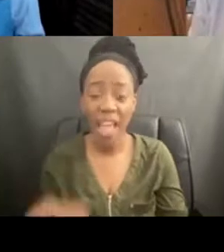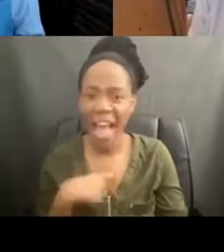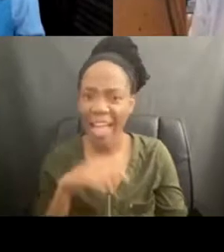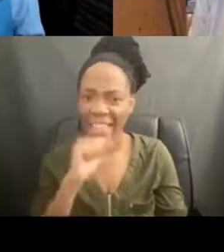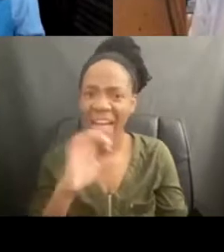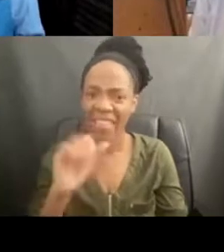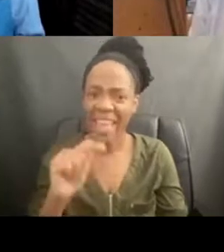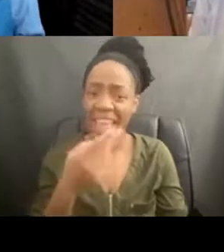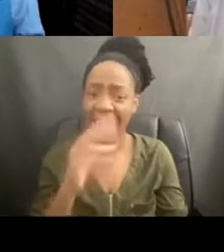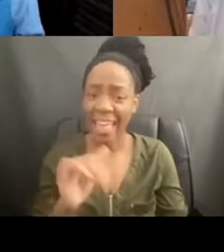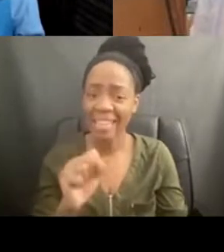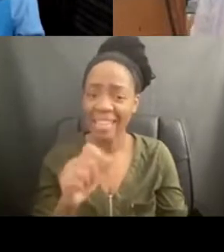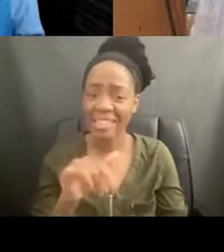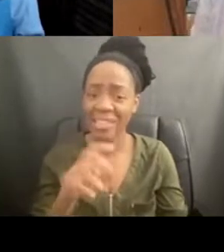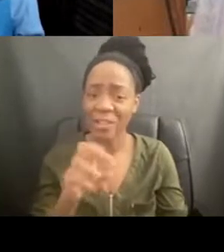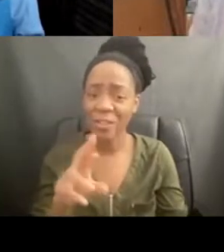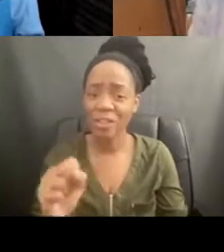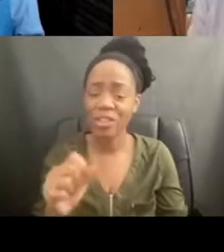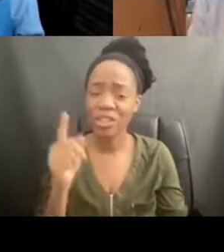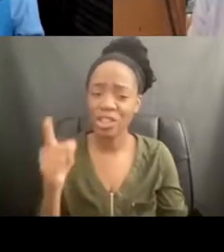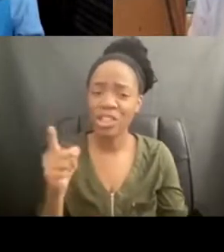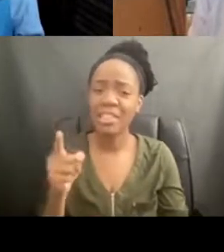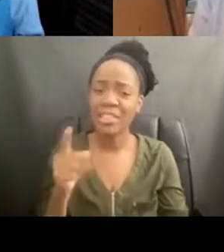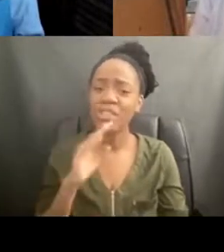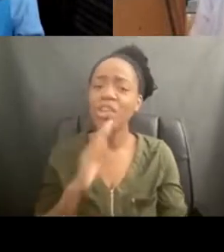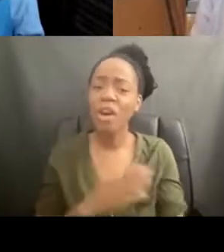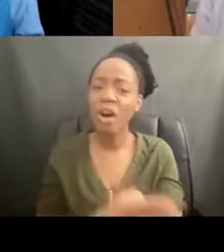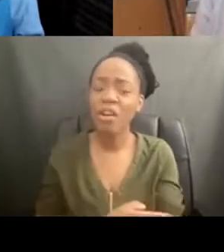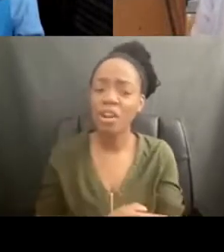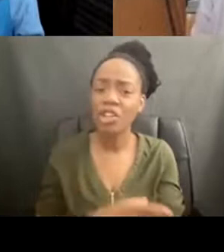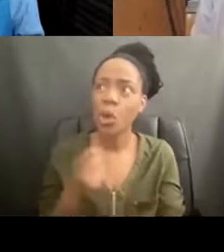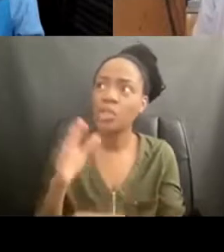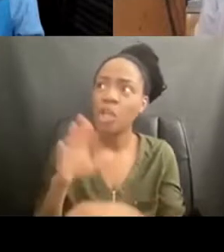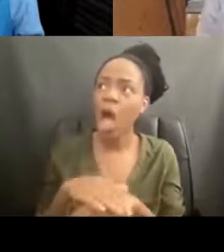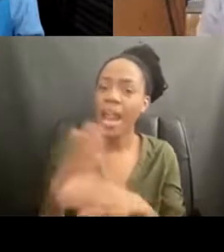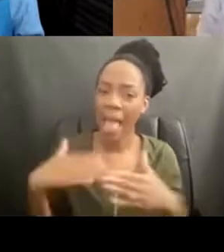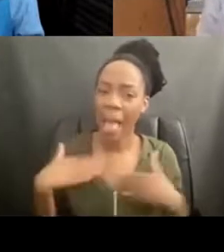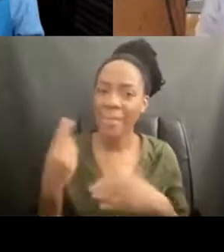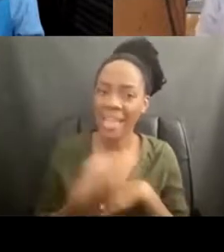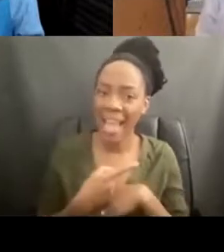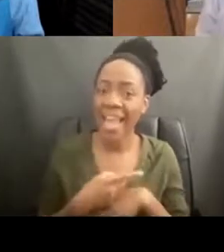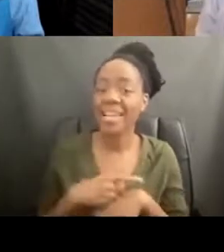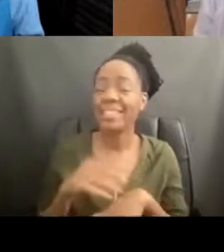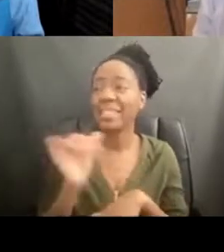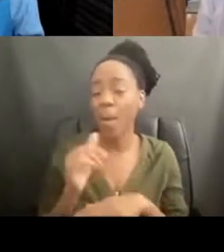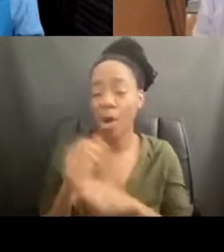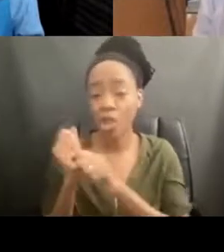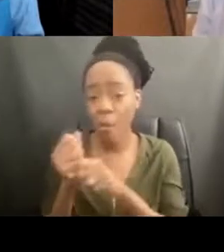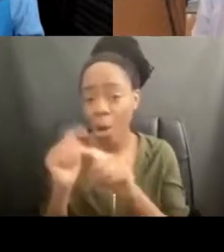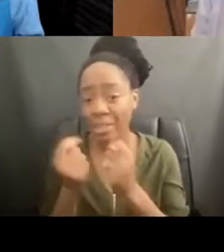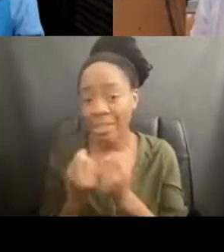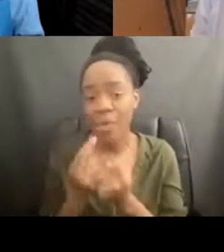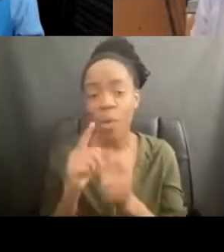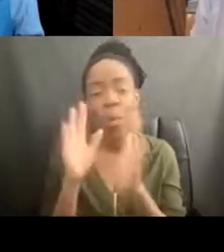God's sake. And she was on Happy Days, and she was on our softball team, and she's been a